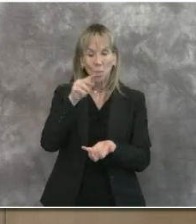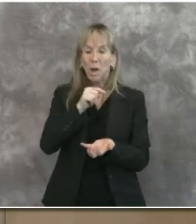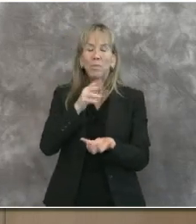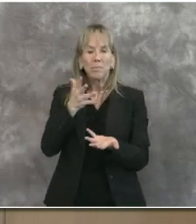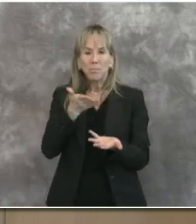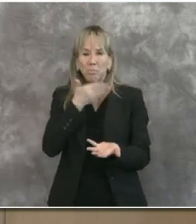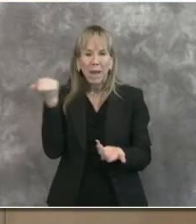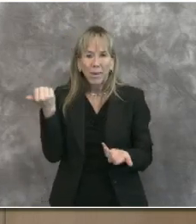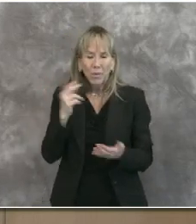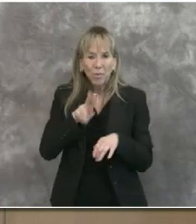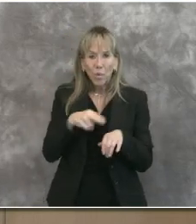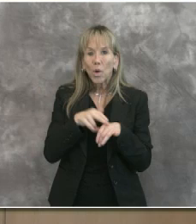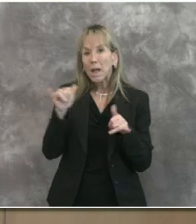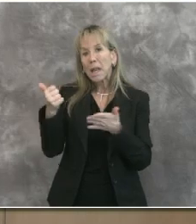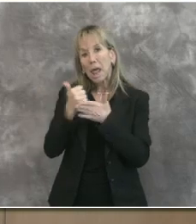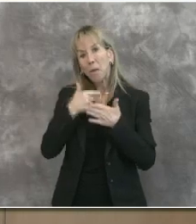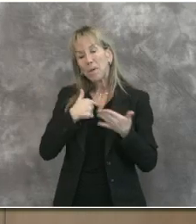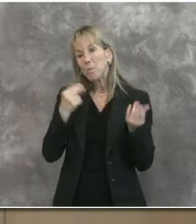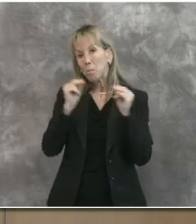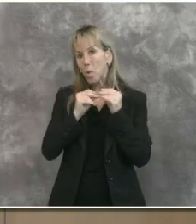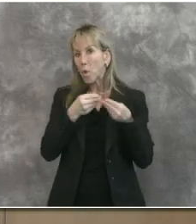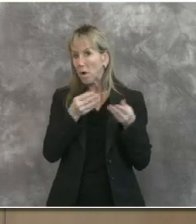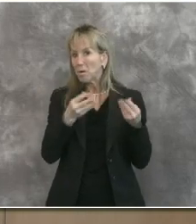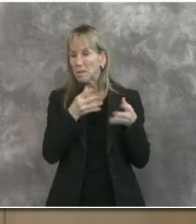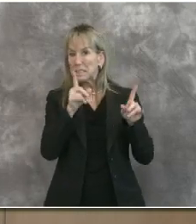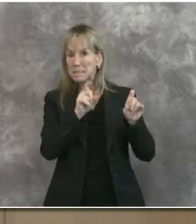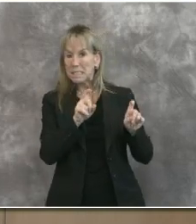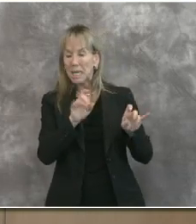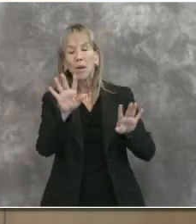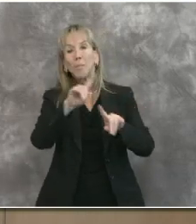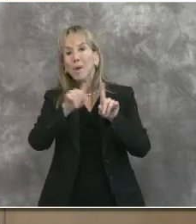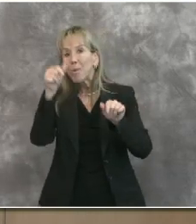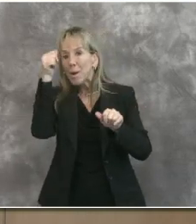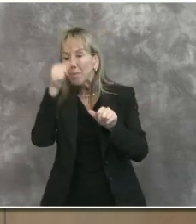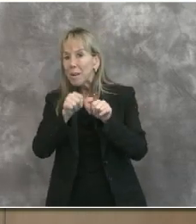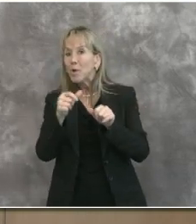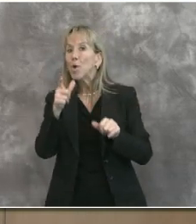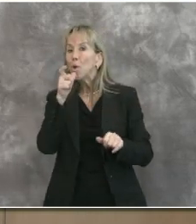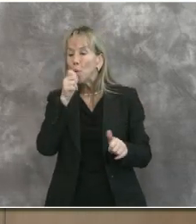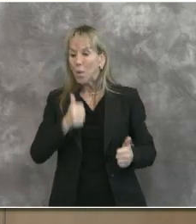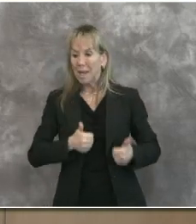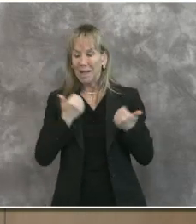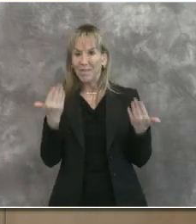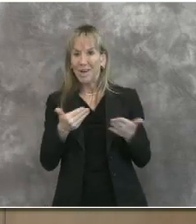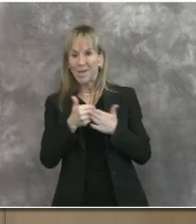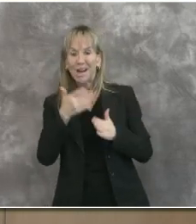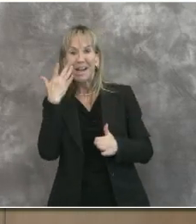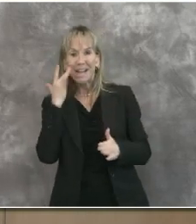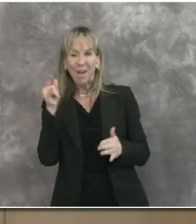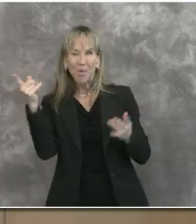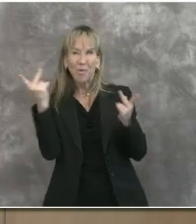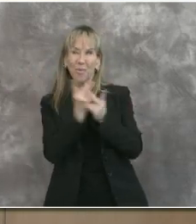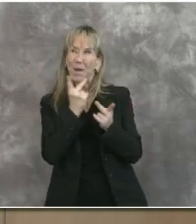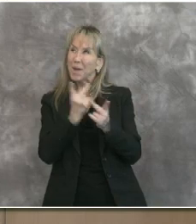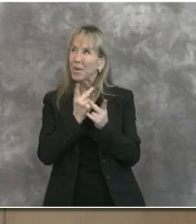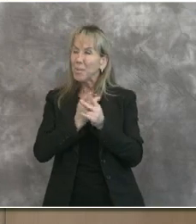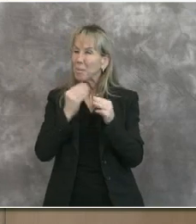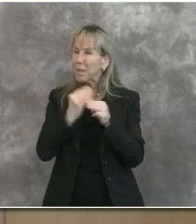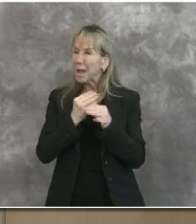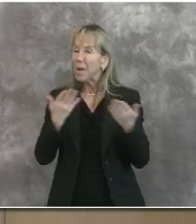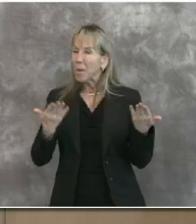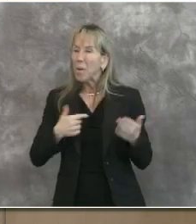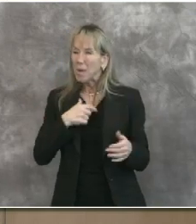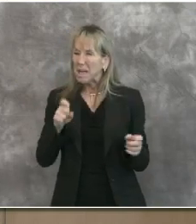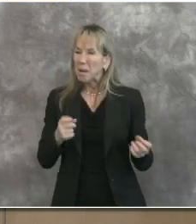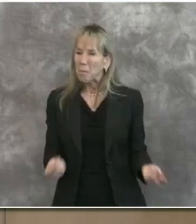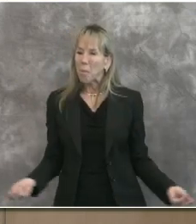our way to doing more testing. Just remember the number of people that live in the state of California. If you do the math, I think we're probably going to need a